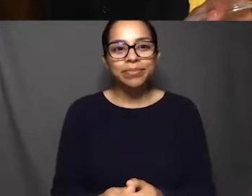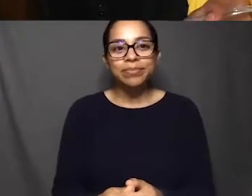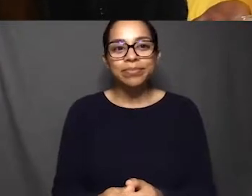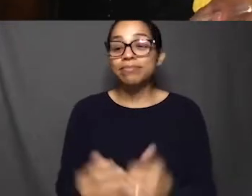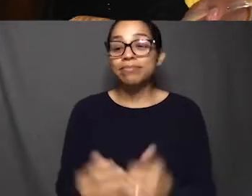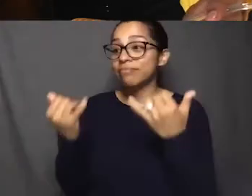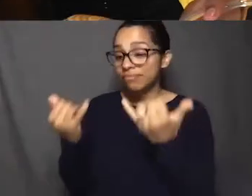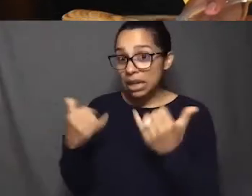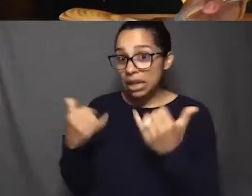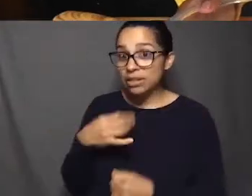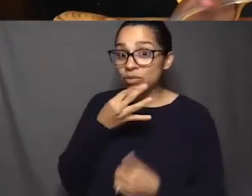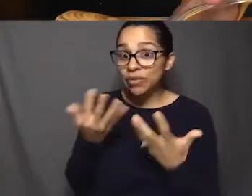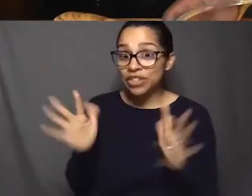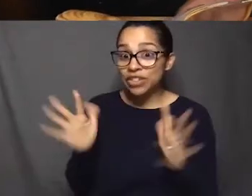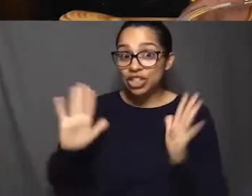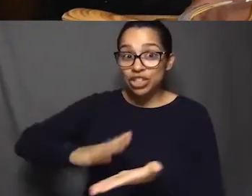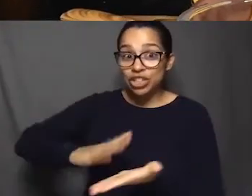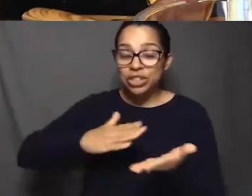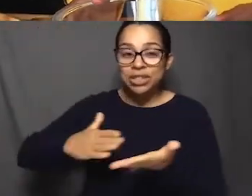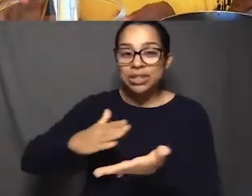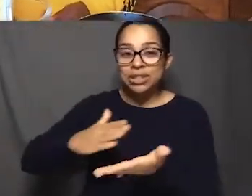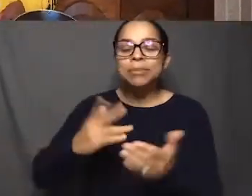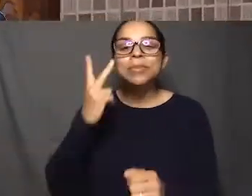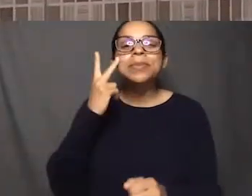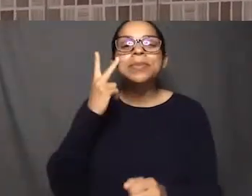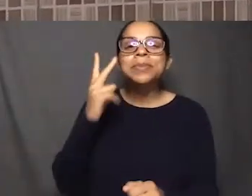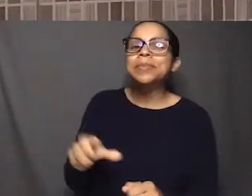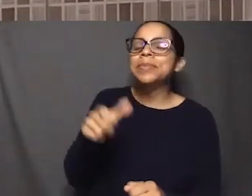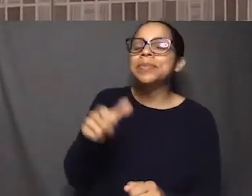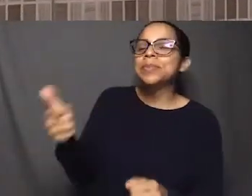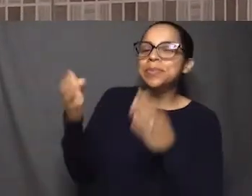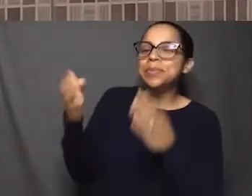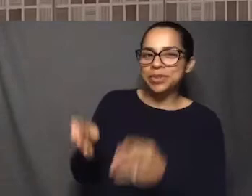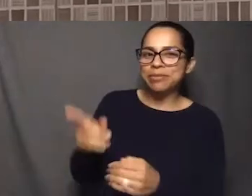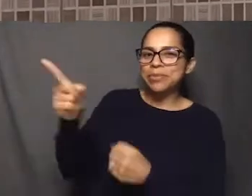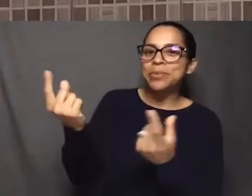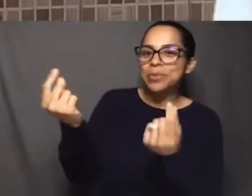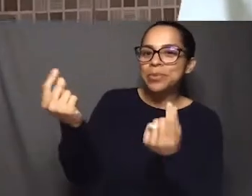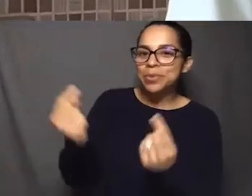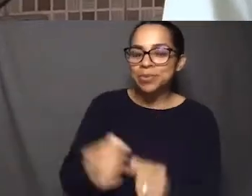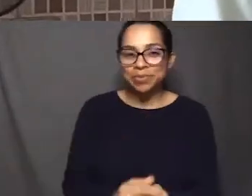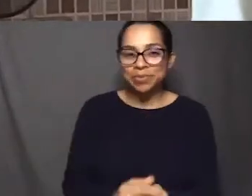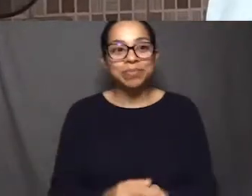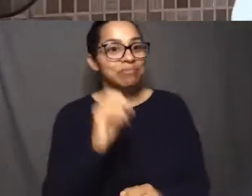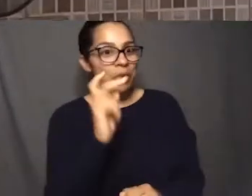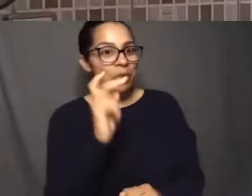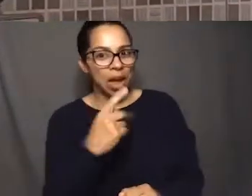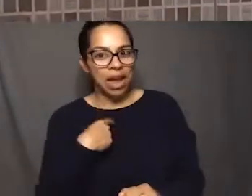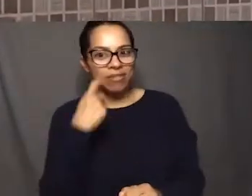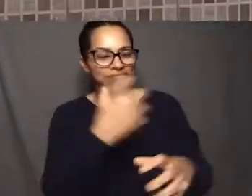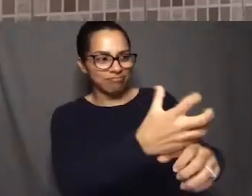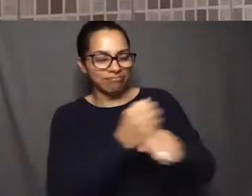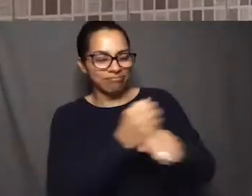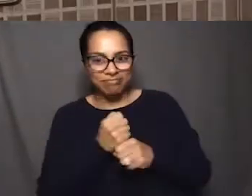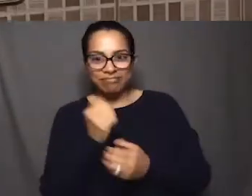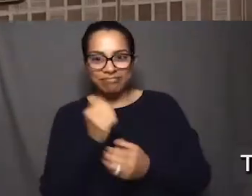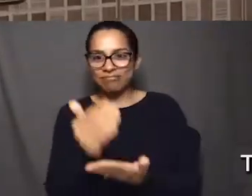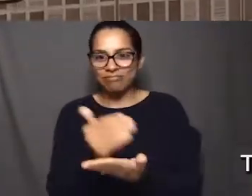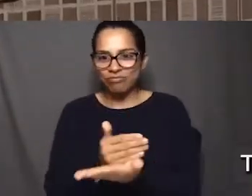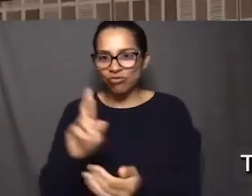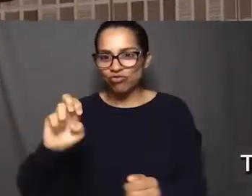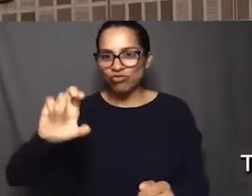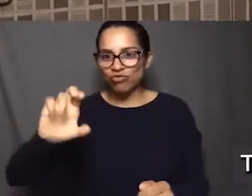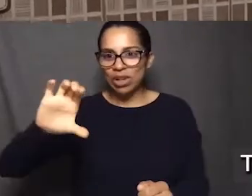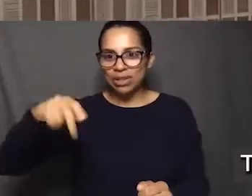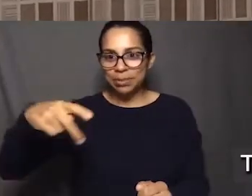Now that I'm almost done cooking, let's see what Alpa's doing. Okay, so I just got the recipe from Katso. The